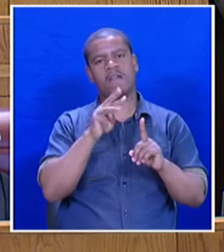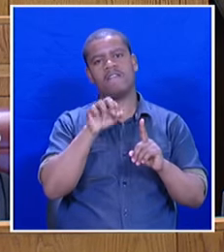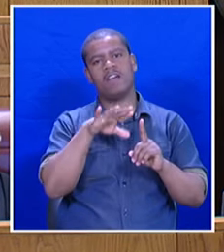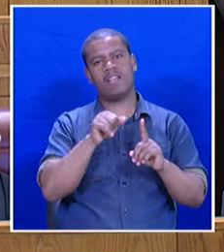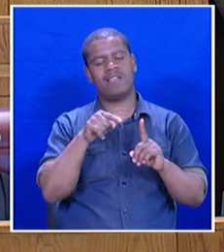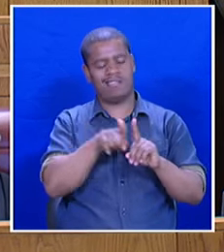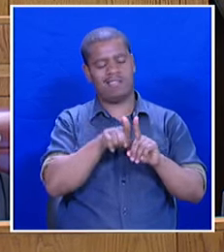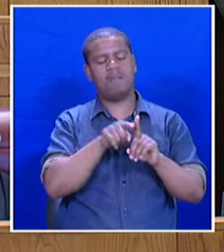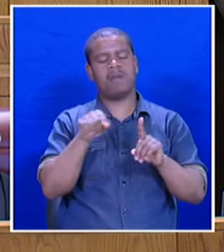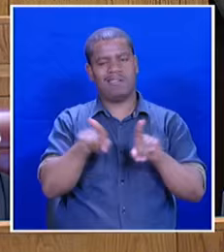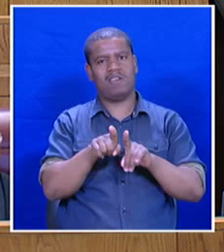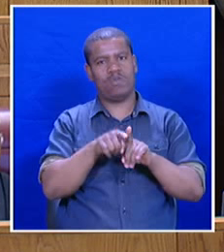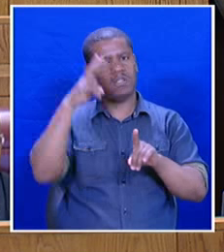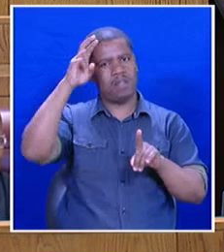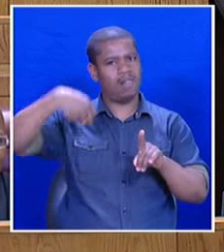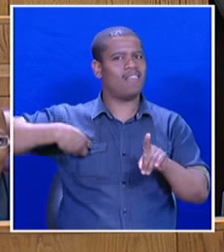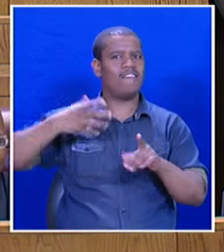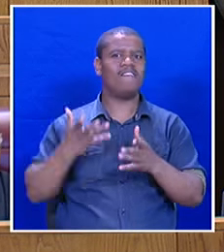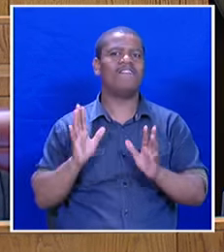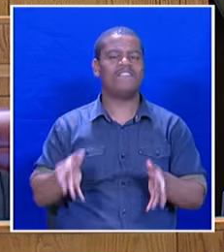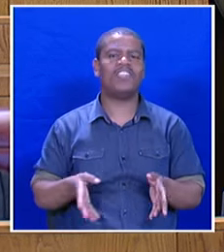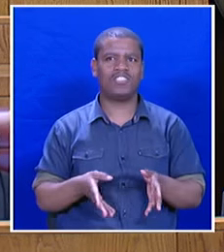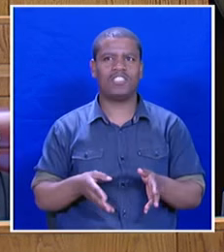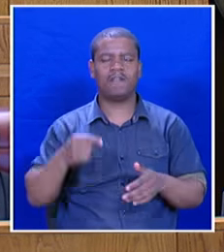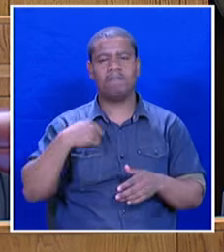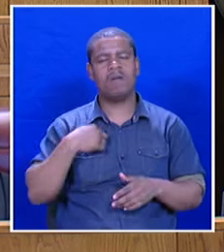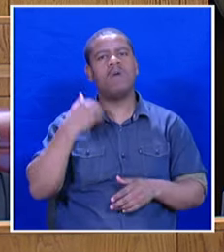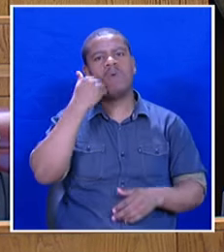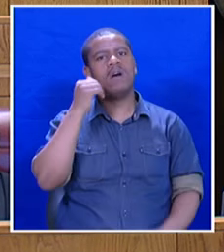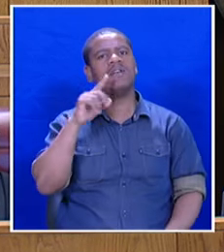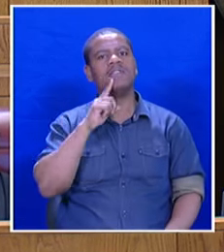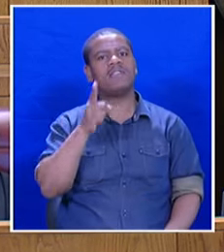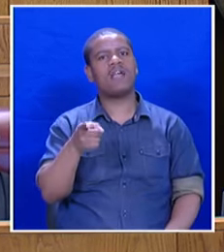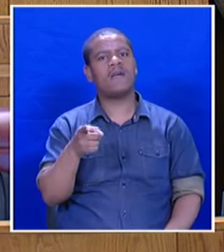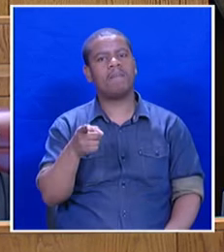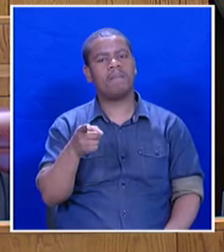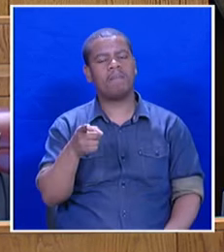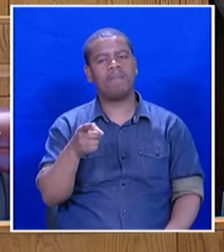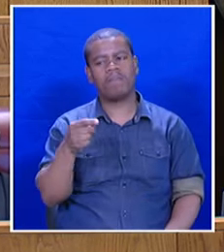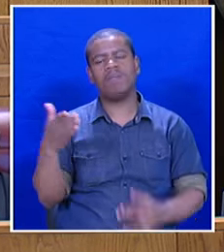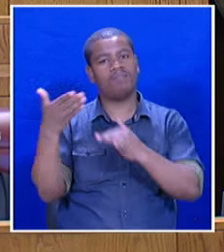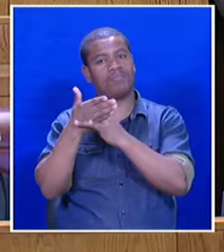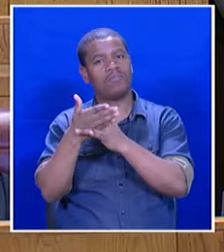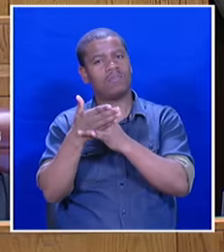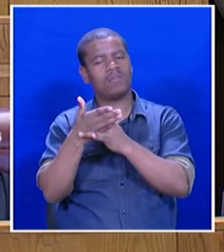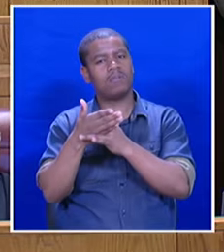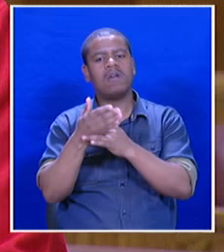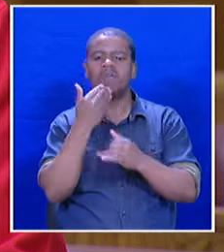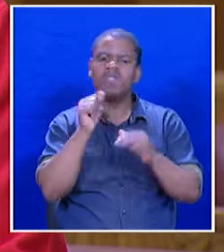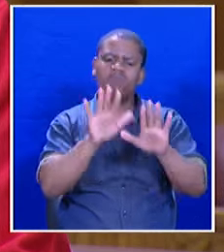That is this. All the members. There's a member on the floor. Yes, sir.